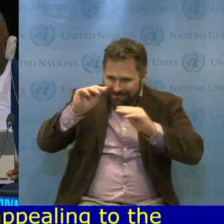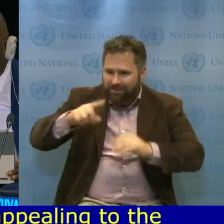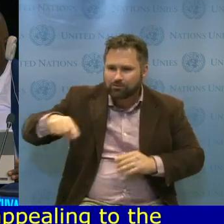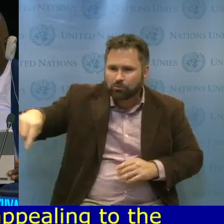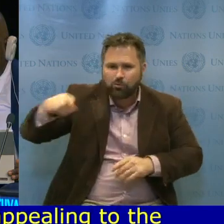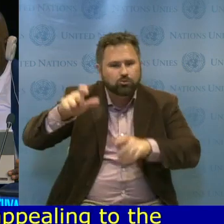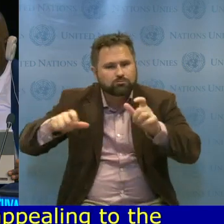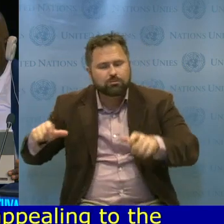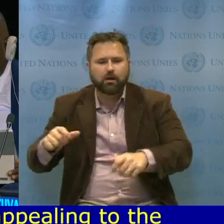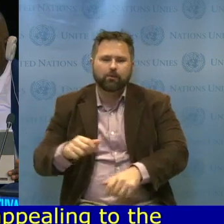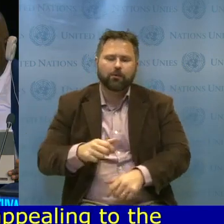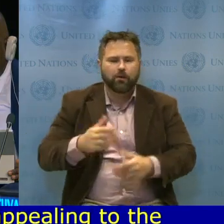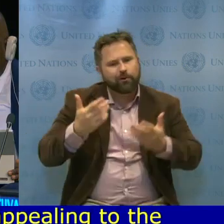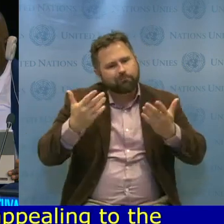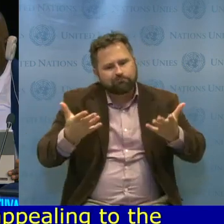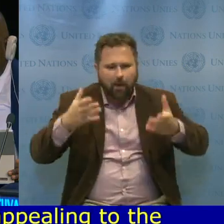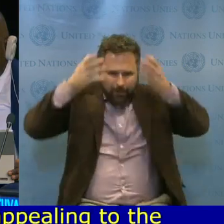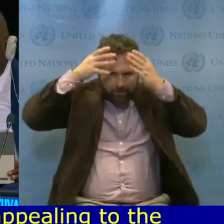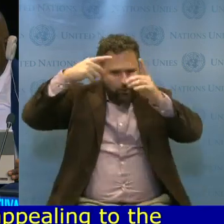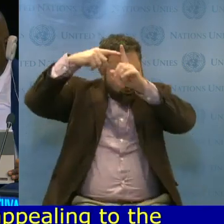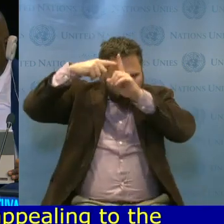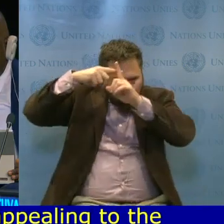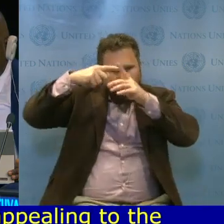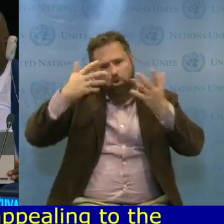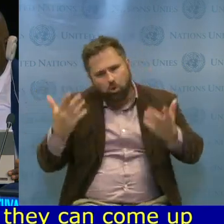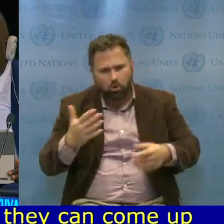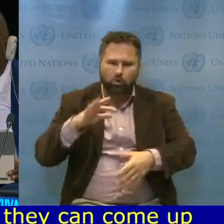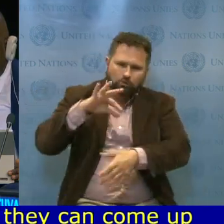workers, doctors, nurses, how can they